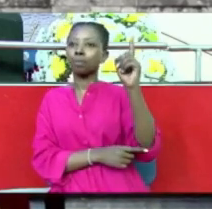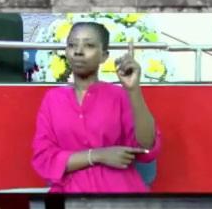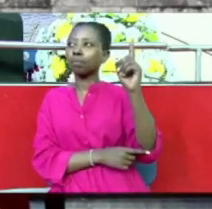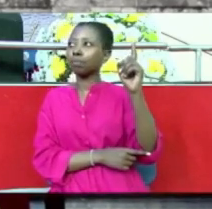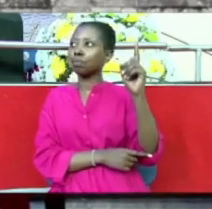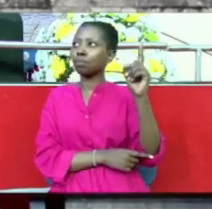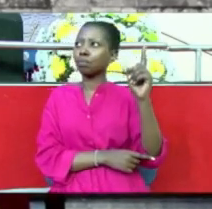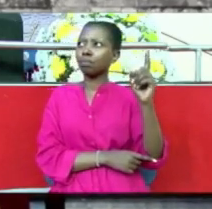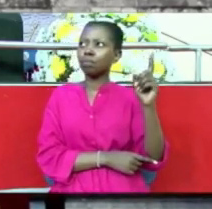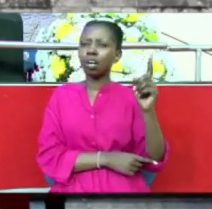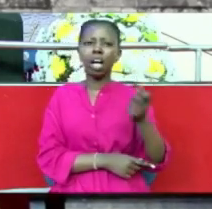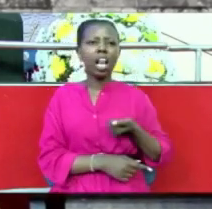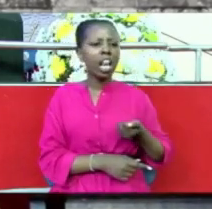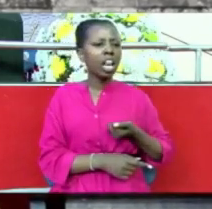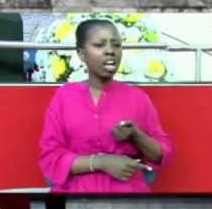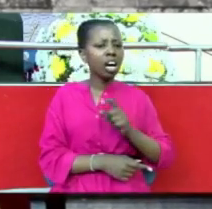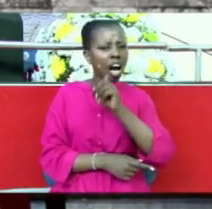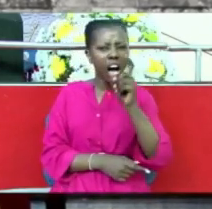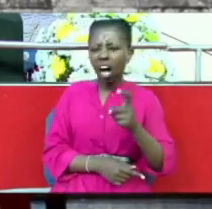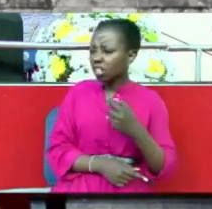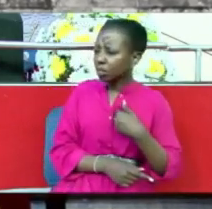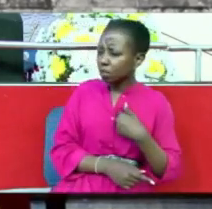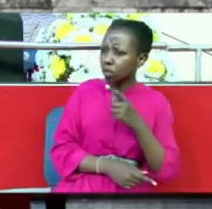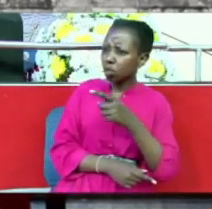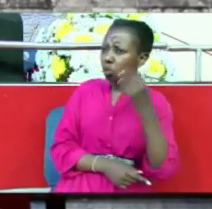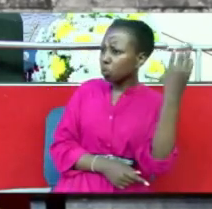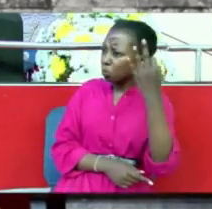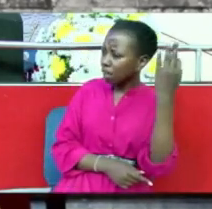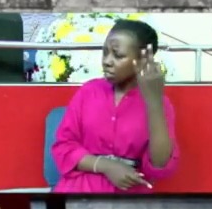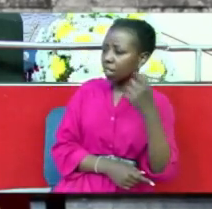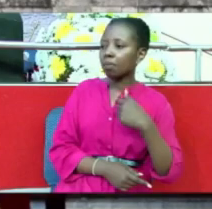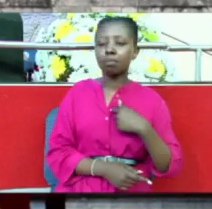She asked me, she was a lady, she asked me, are you a minister? I said, yes.